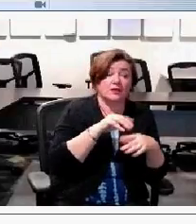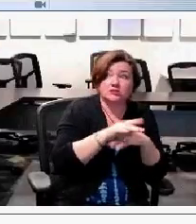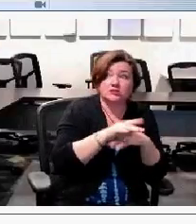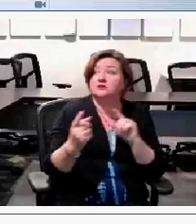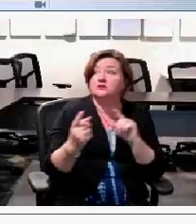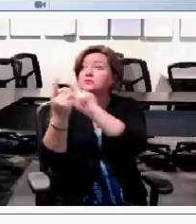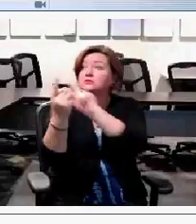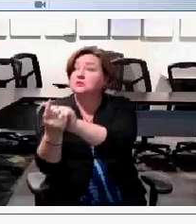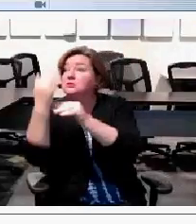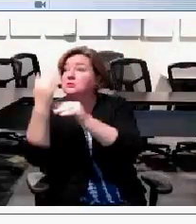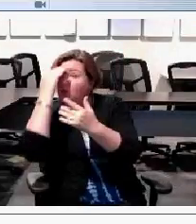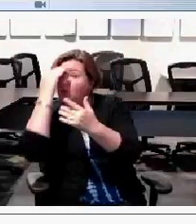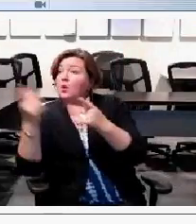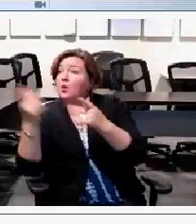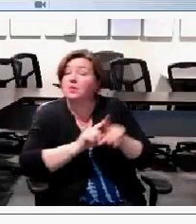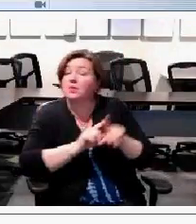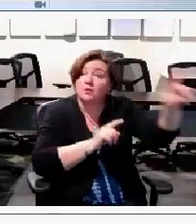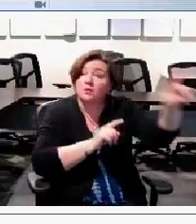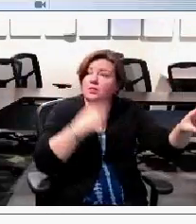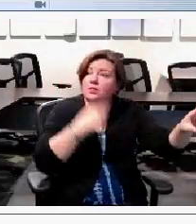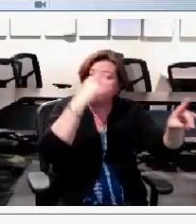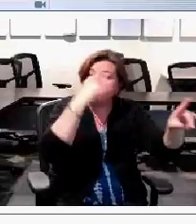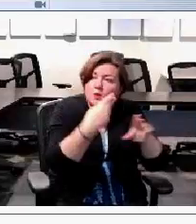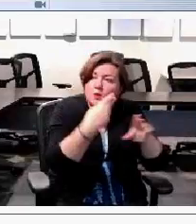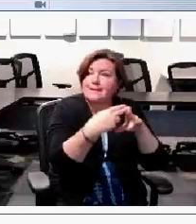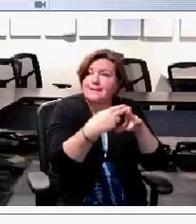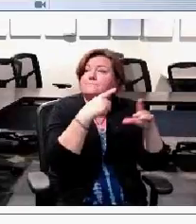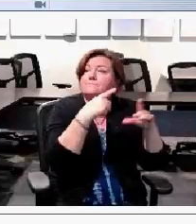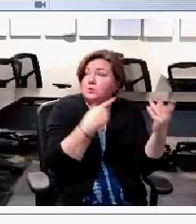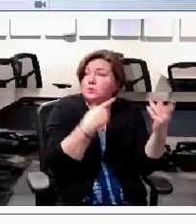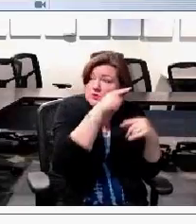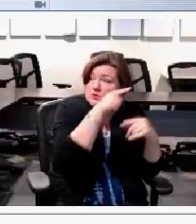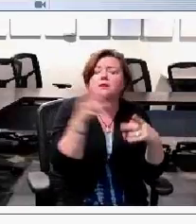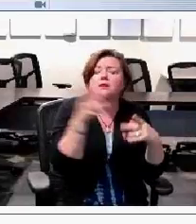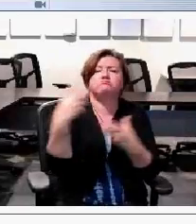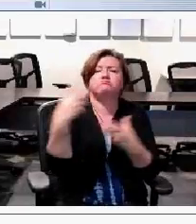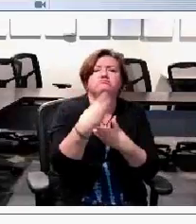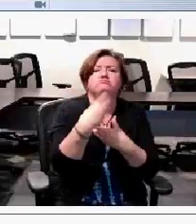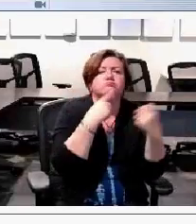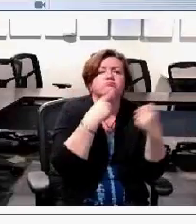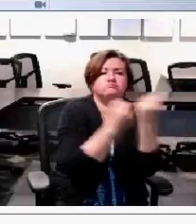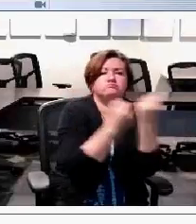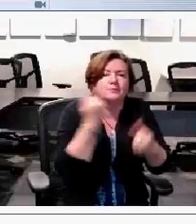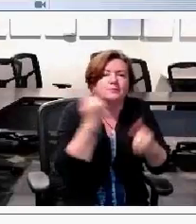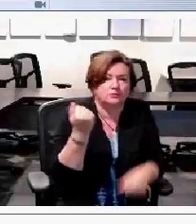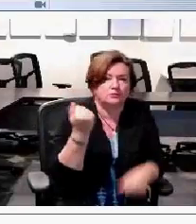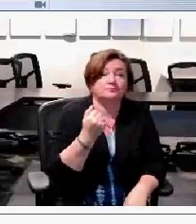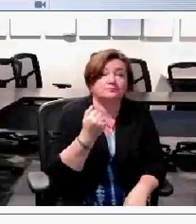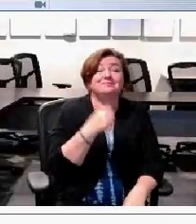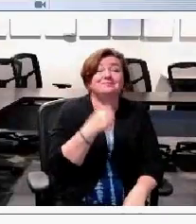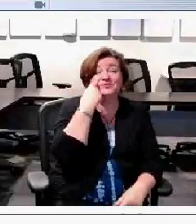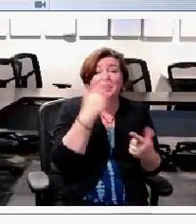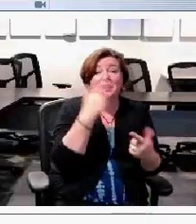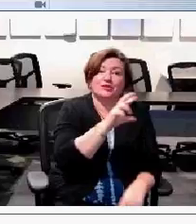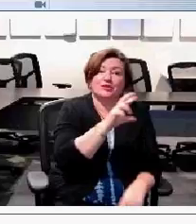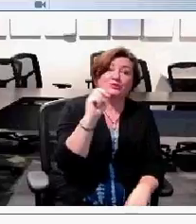knows that they're going out and they know your name, and it's interesting, we had a 30th birthday party for the CI